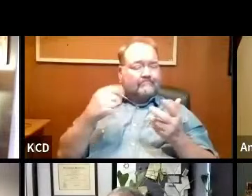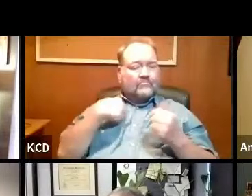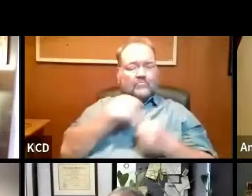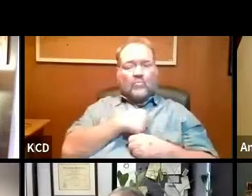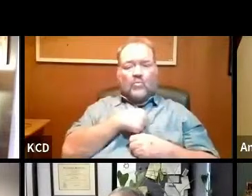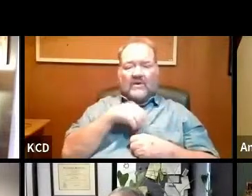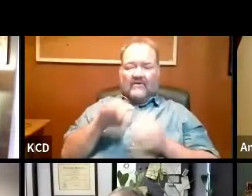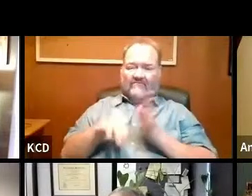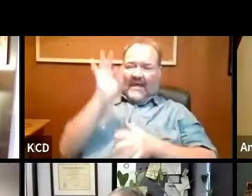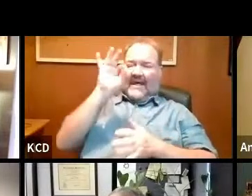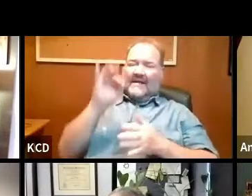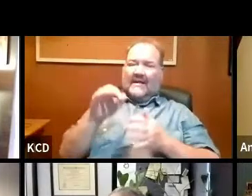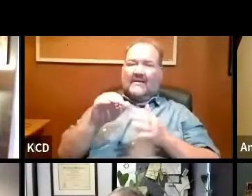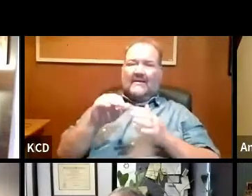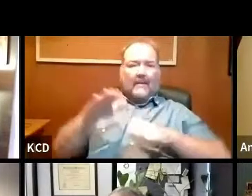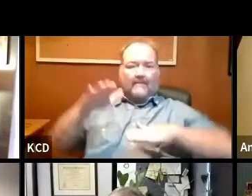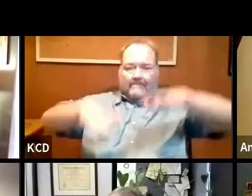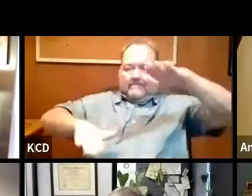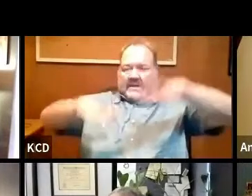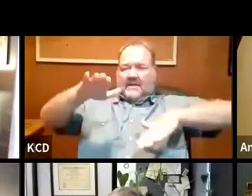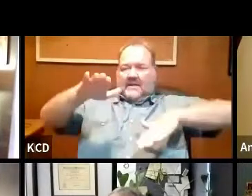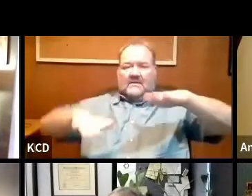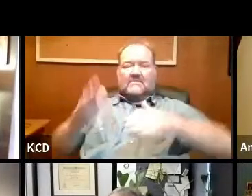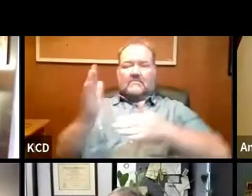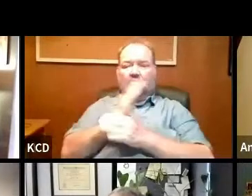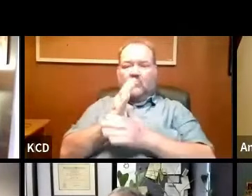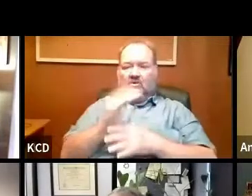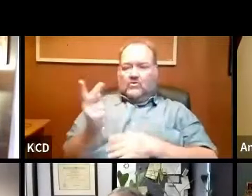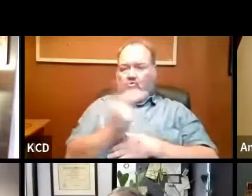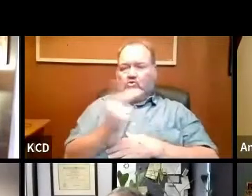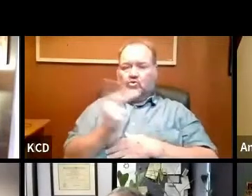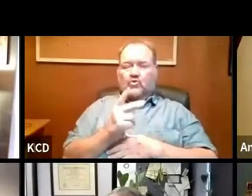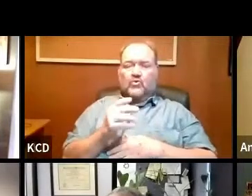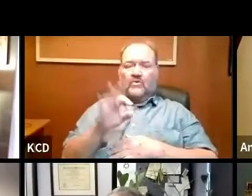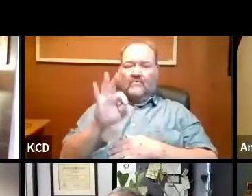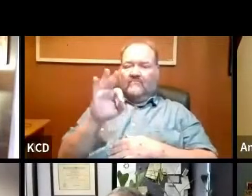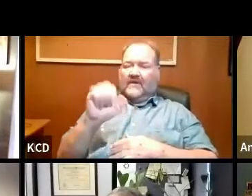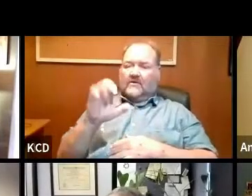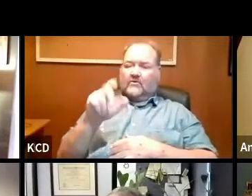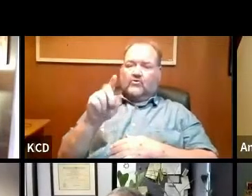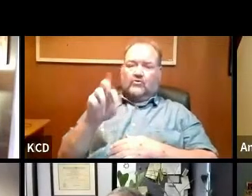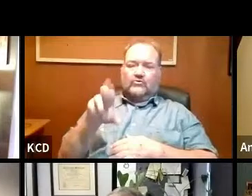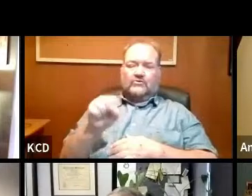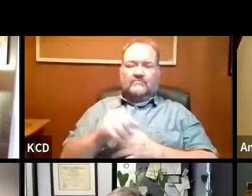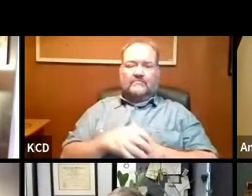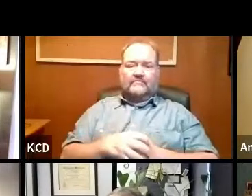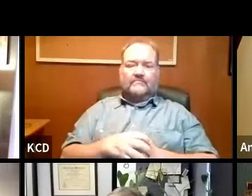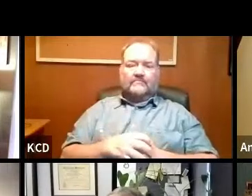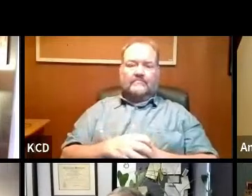we find that balance between those those factors.